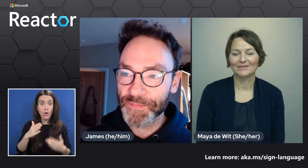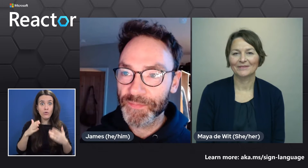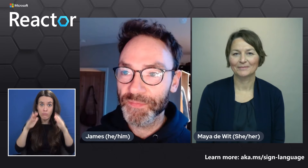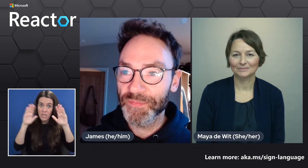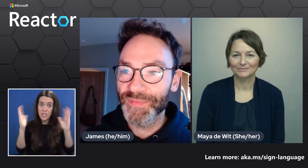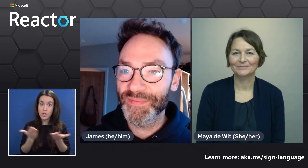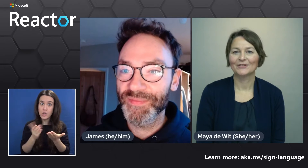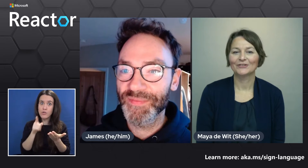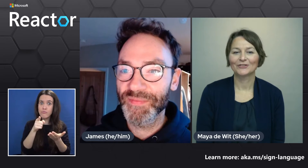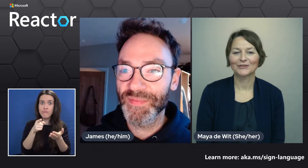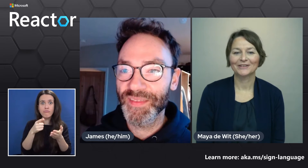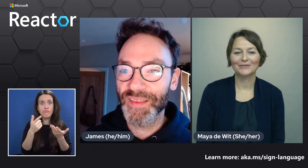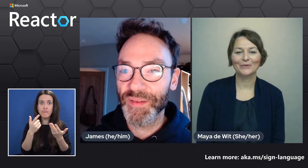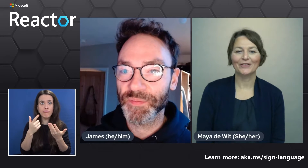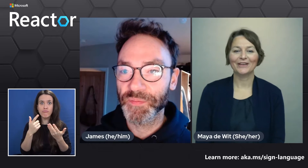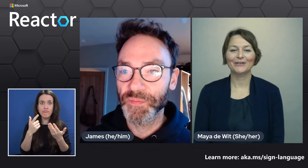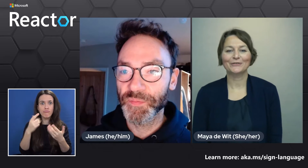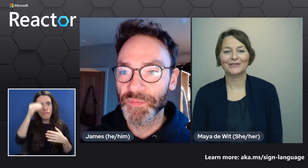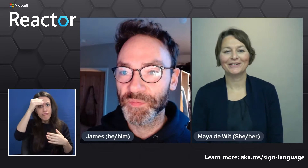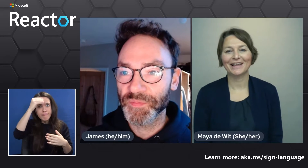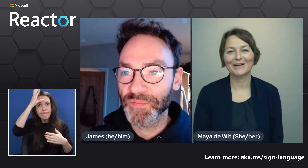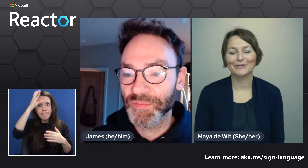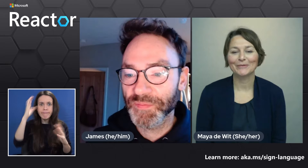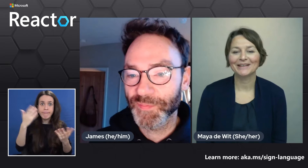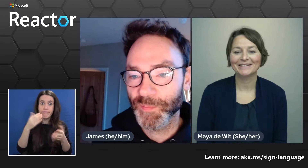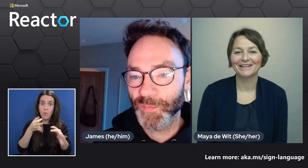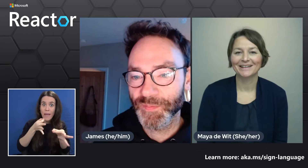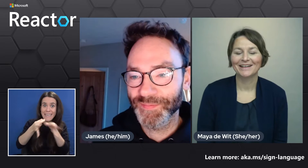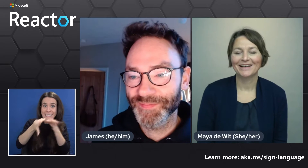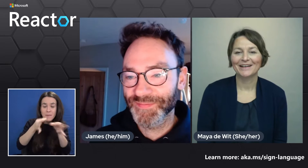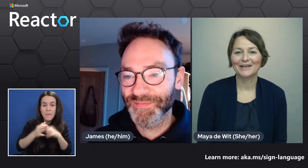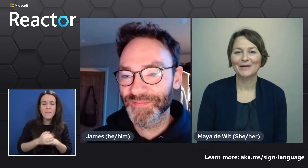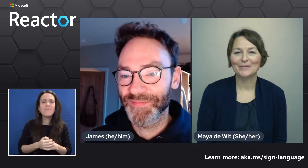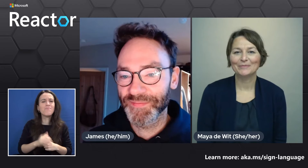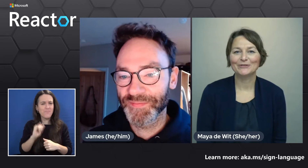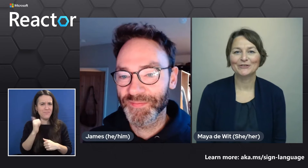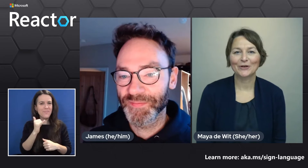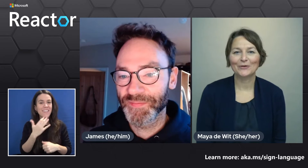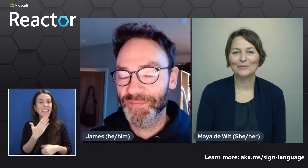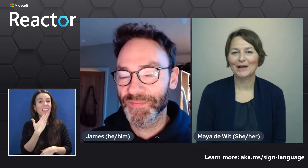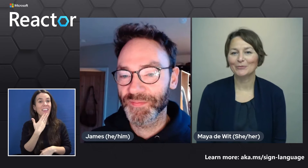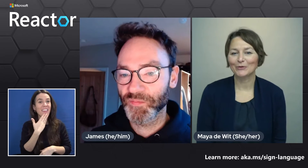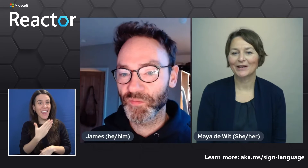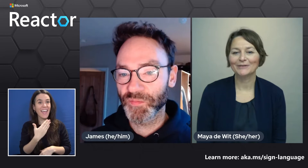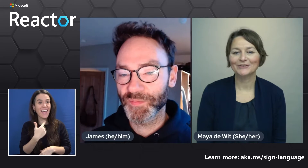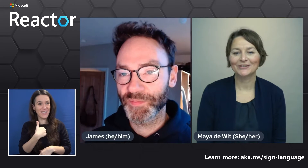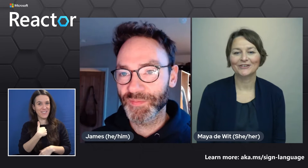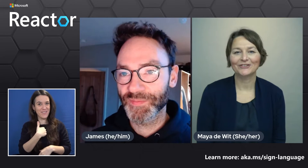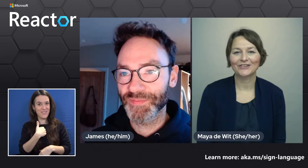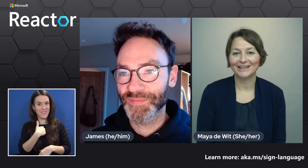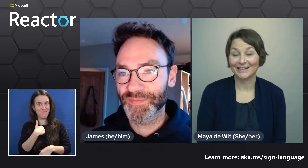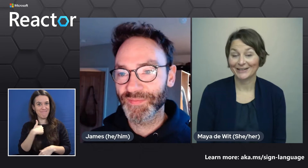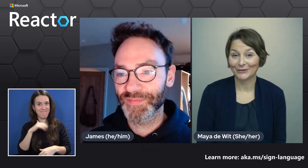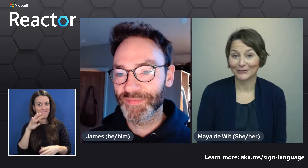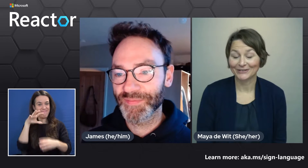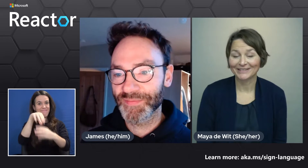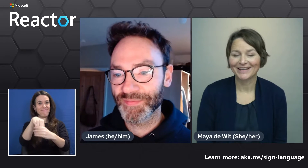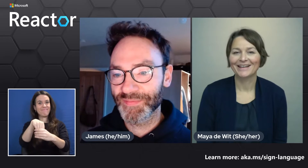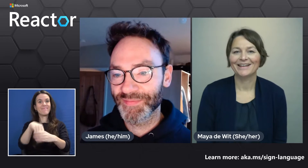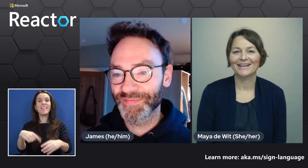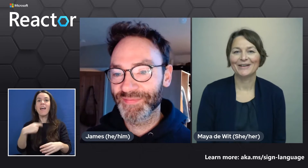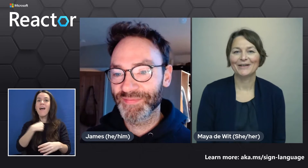expertise? Sure, well, thank you for having me. So my pronouns are she and